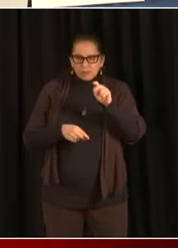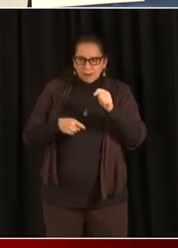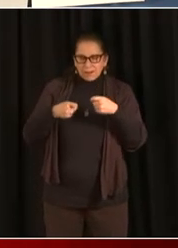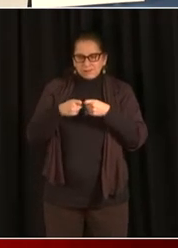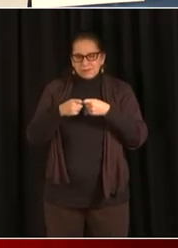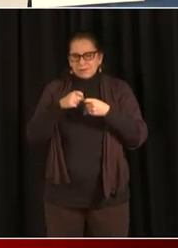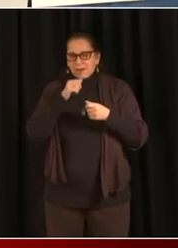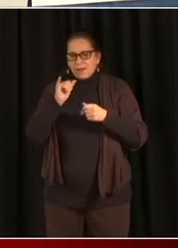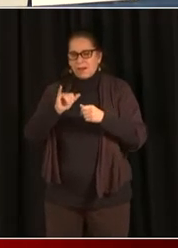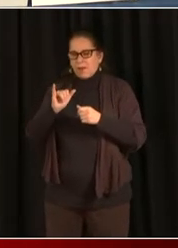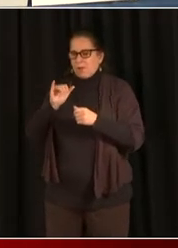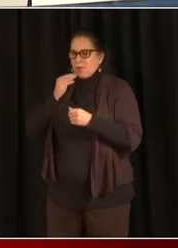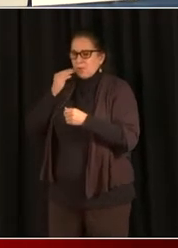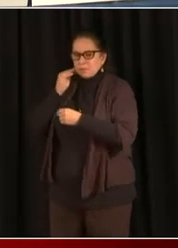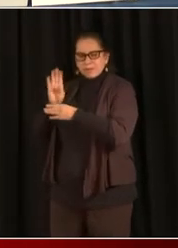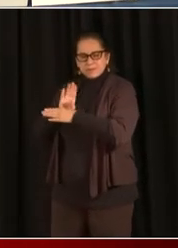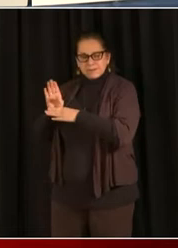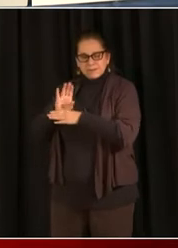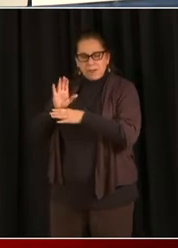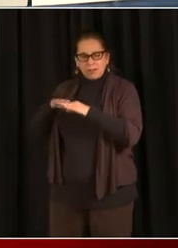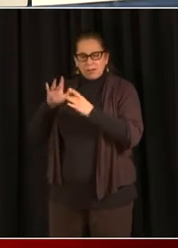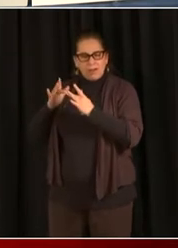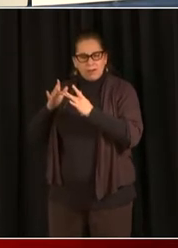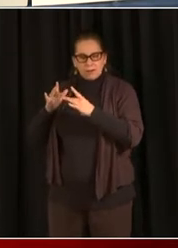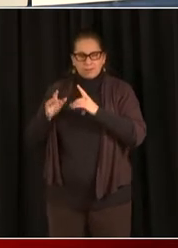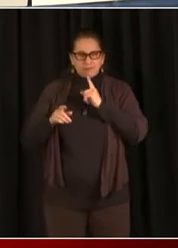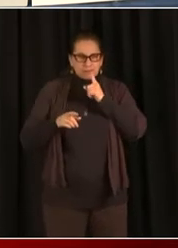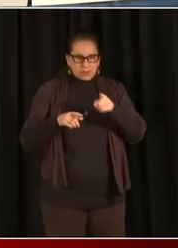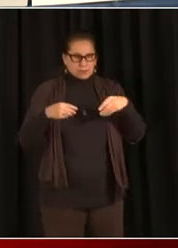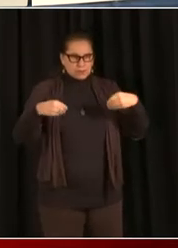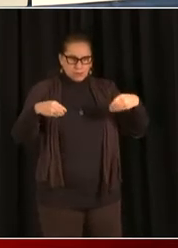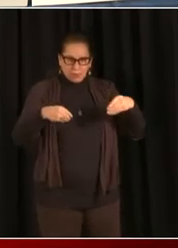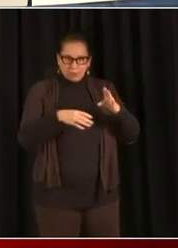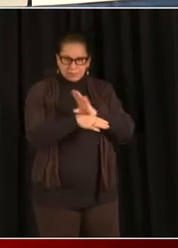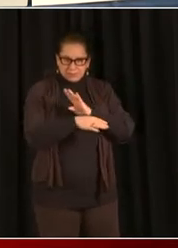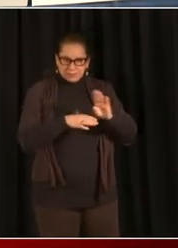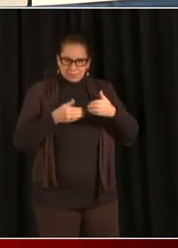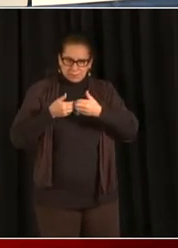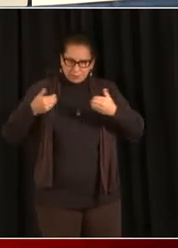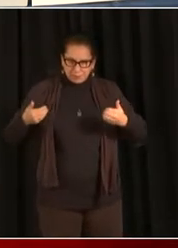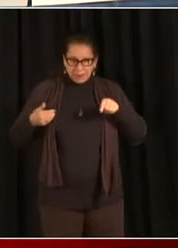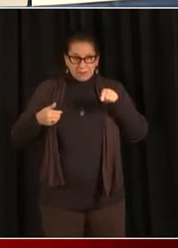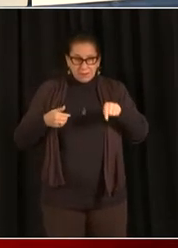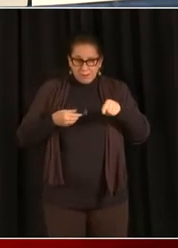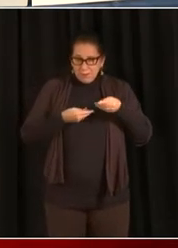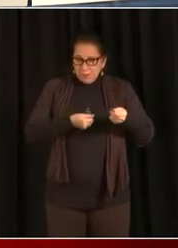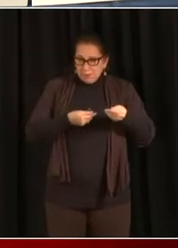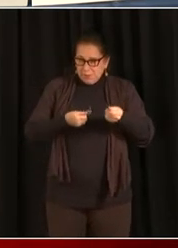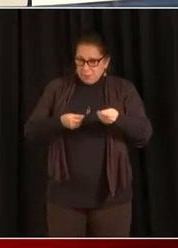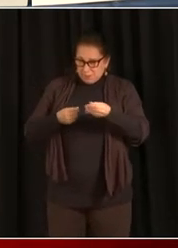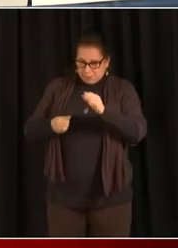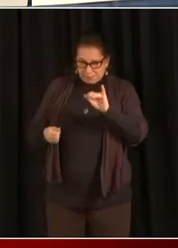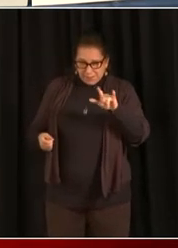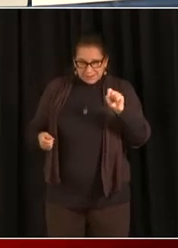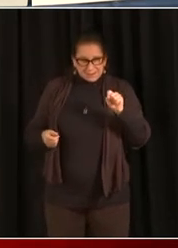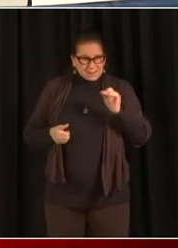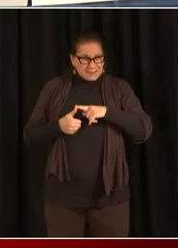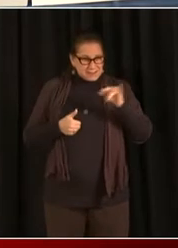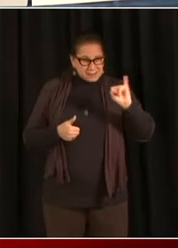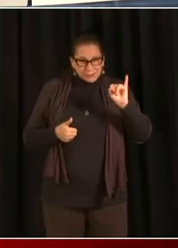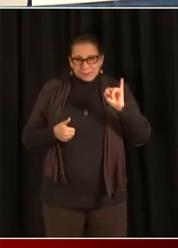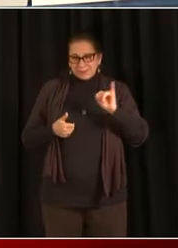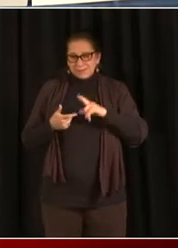the eligible uses for those funds are operational expenses, your mortgage, payroll, insurance,